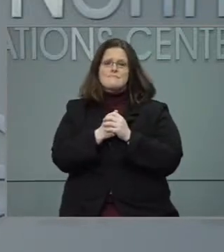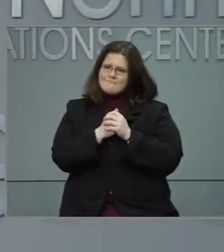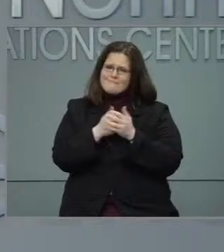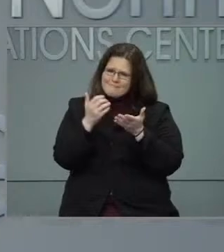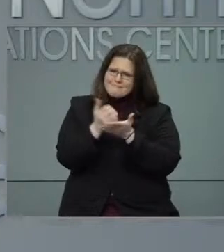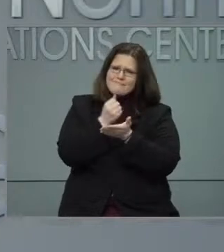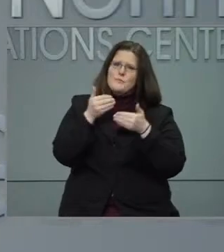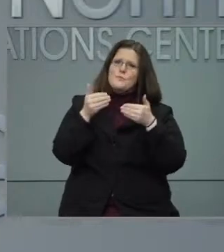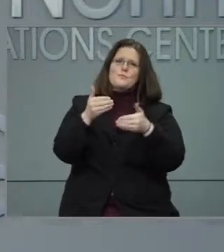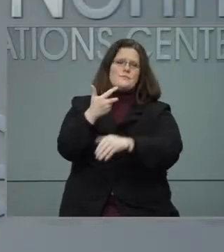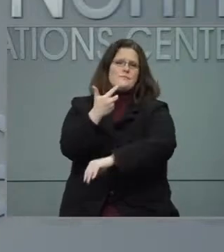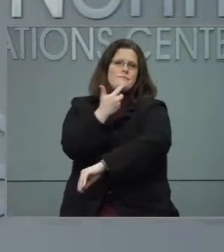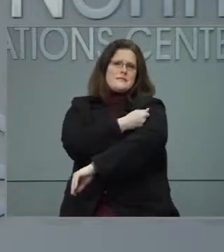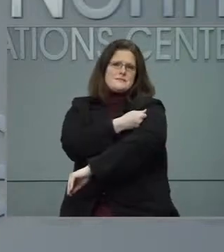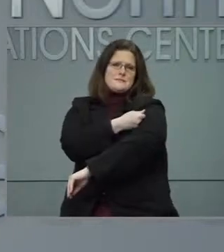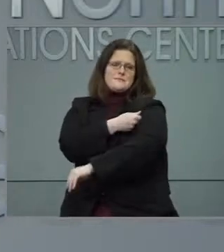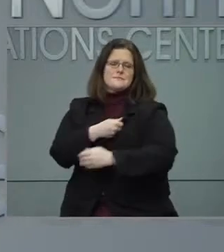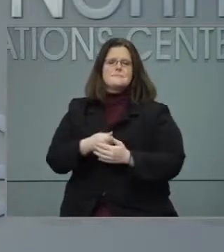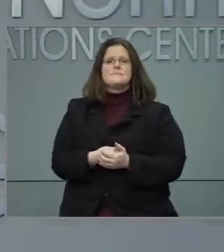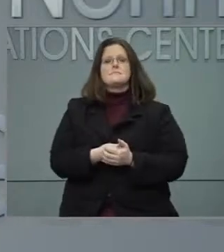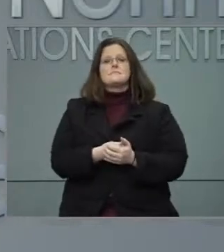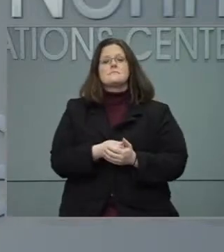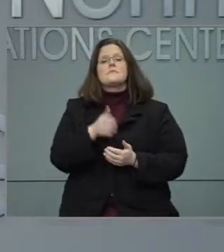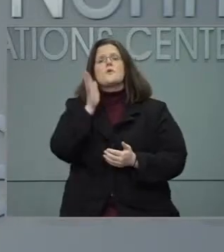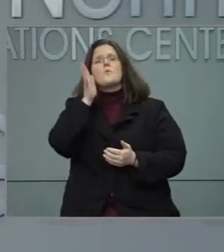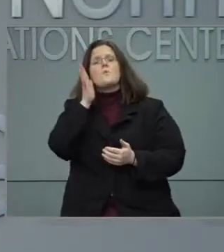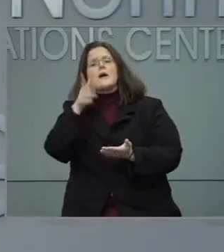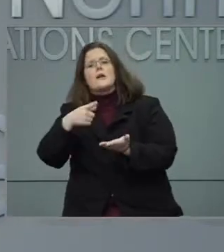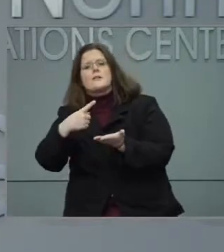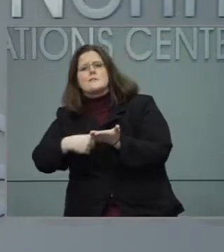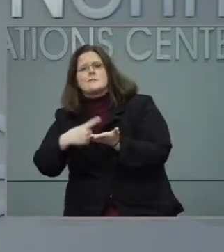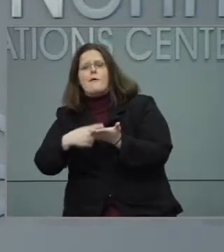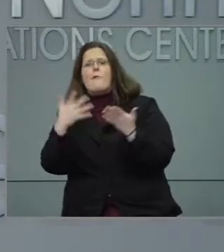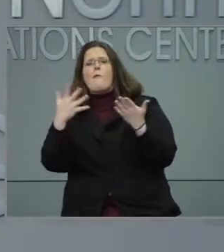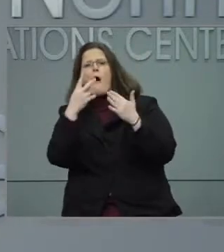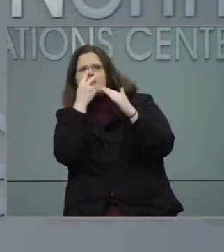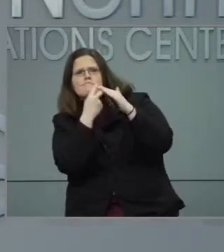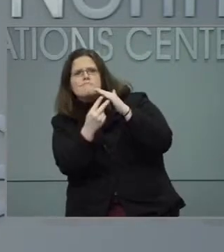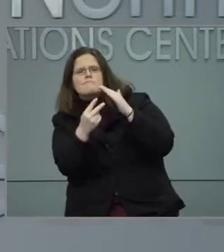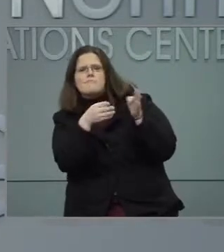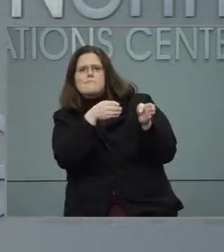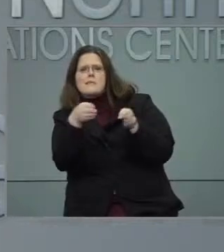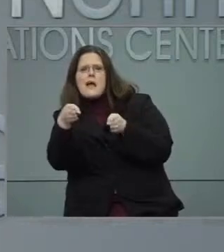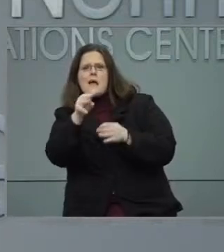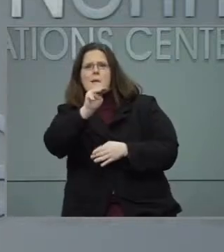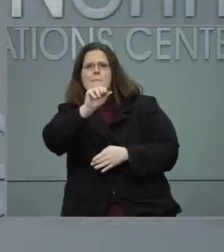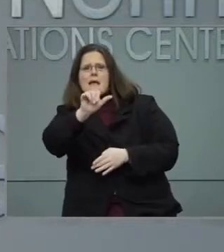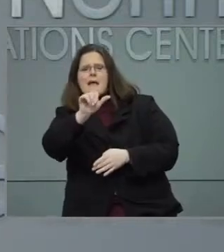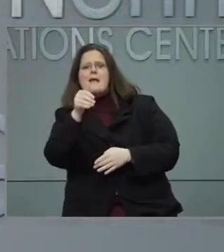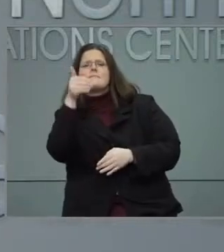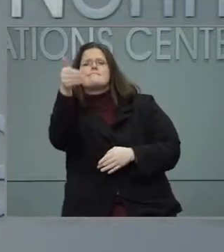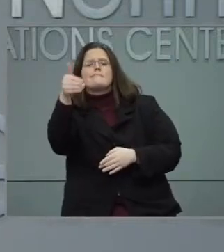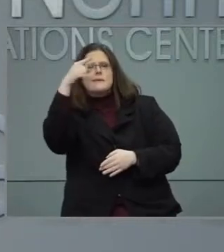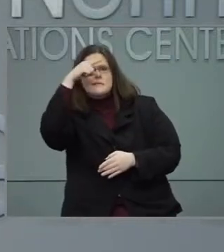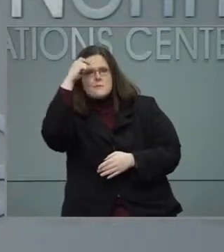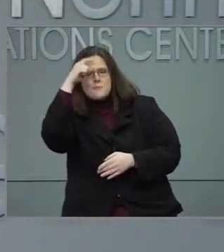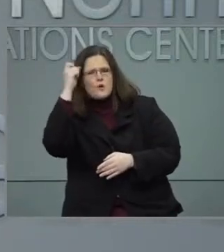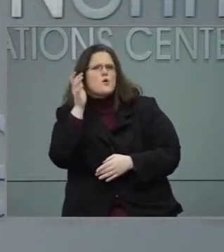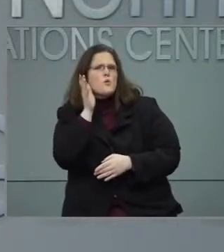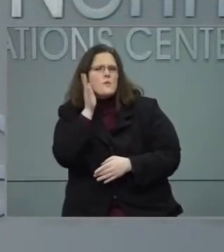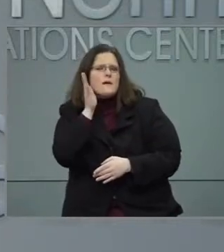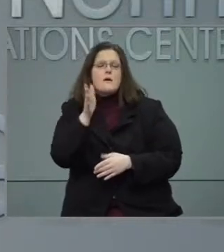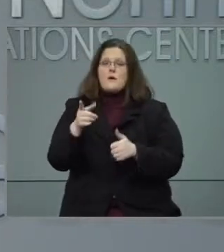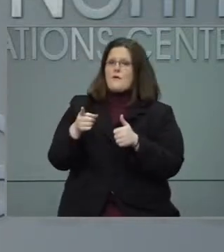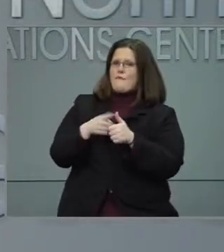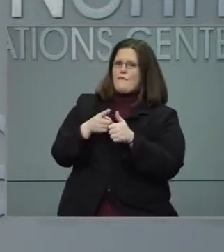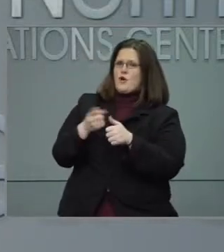vaccinated. In a moment, I'm going to share with you about plans for May and the summer. But first, I'll